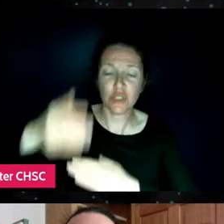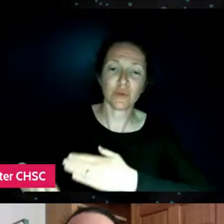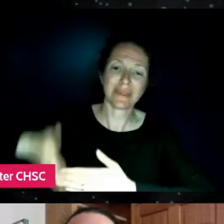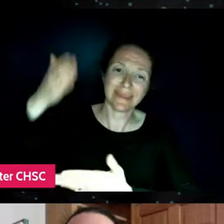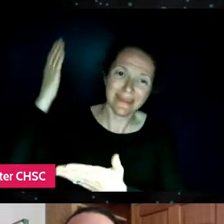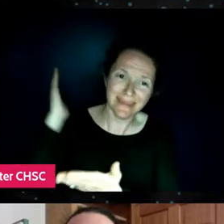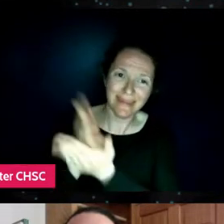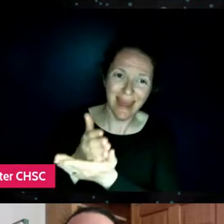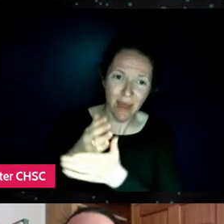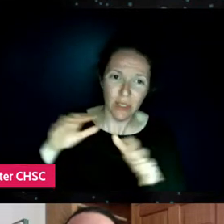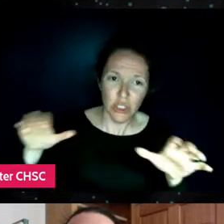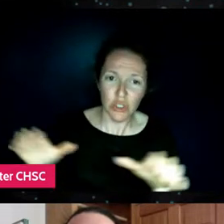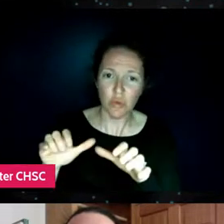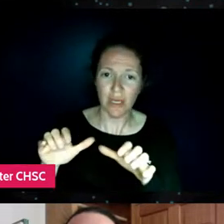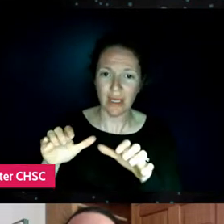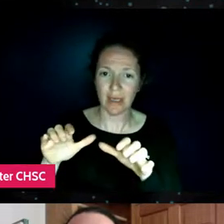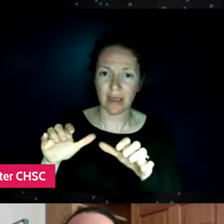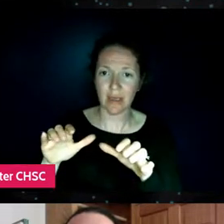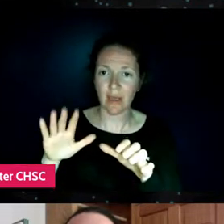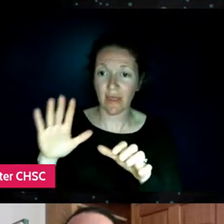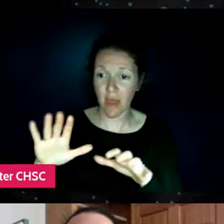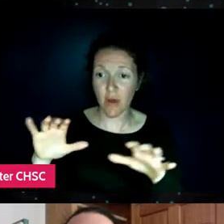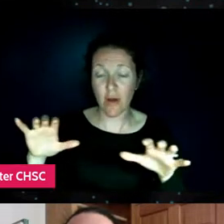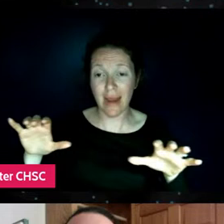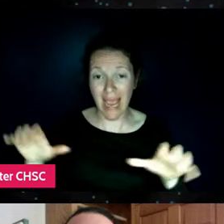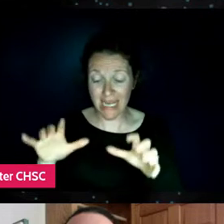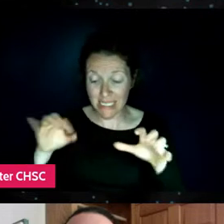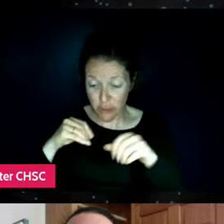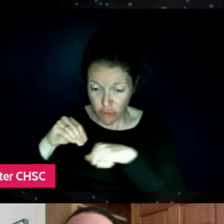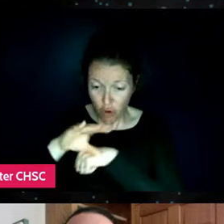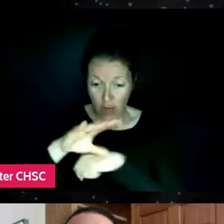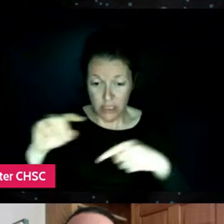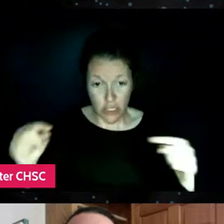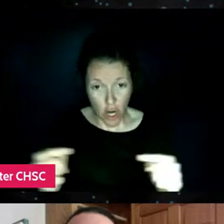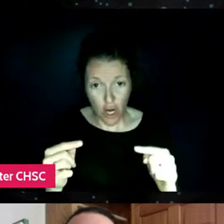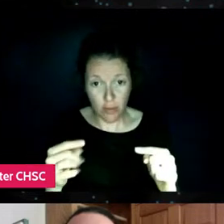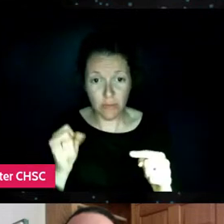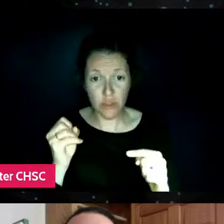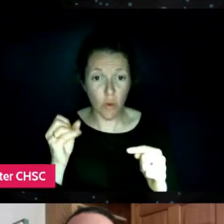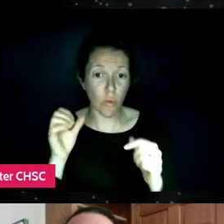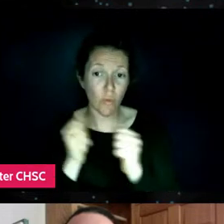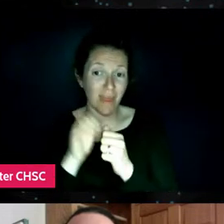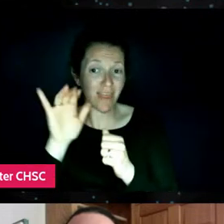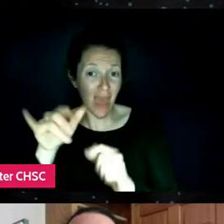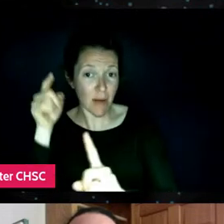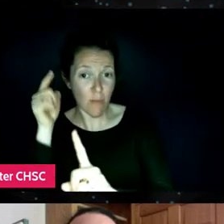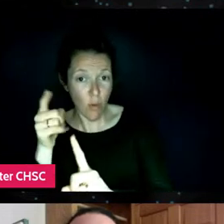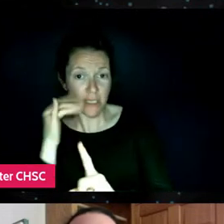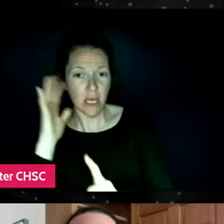the acts that are causing the harm. And with that, I'll turn it over to Jacob or Alex.